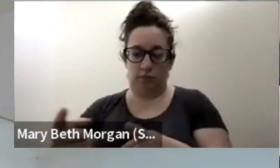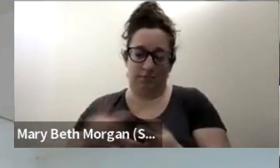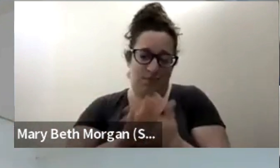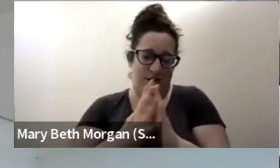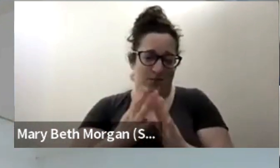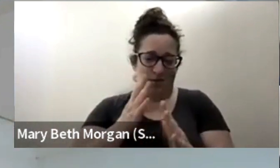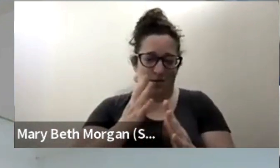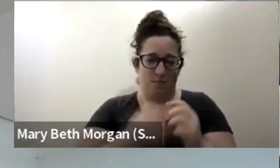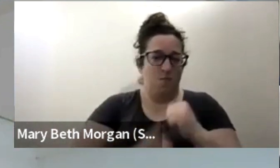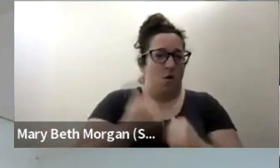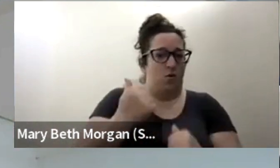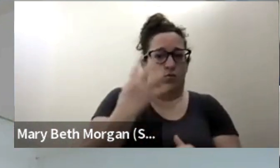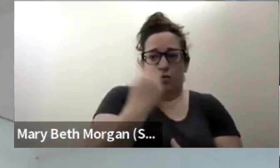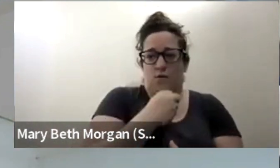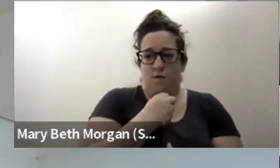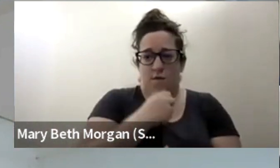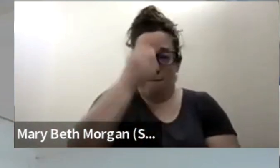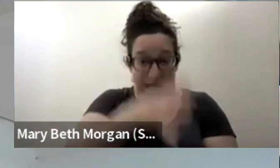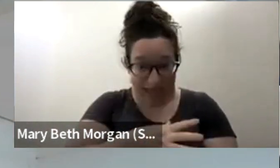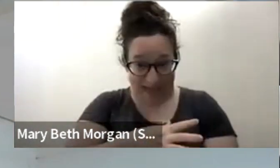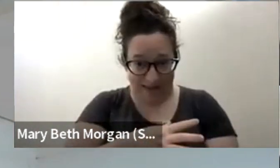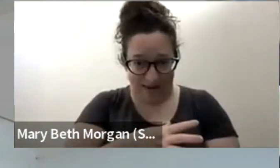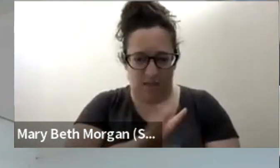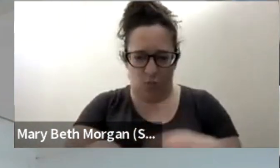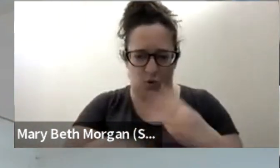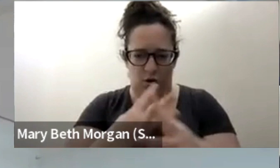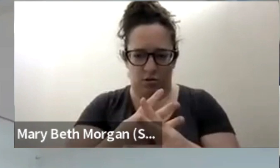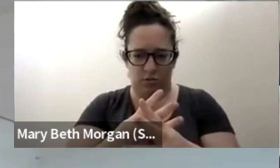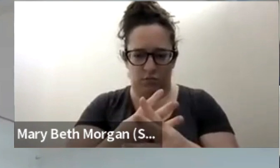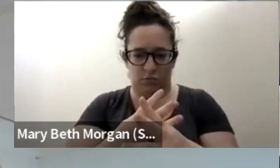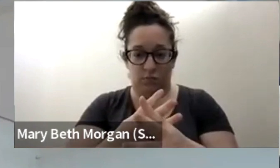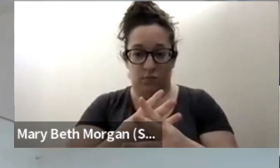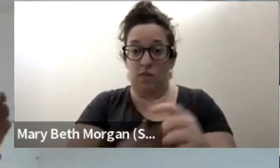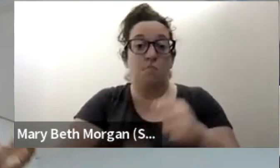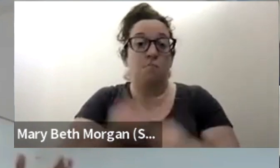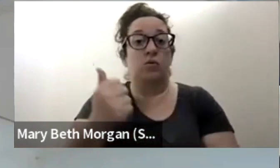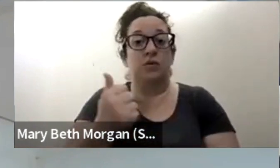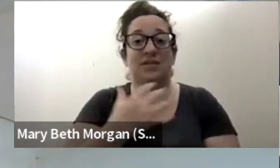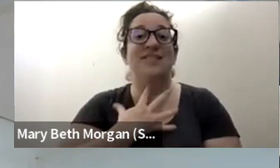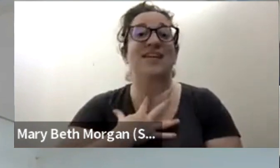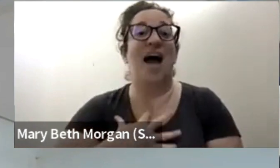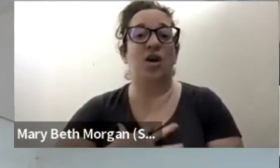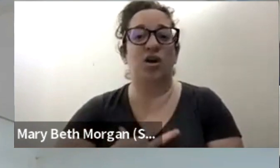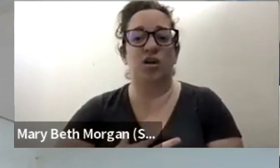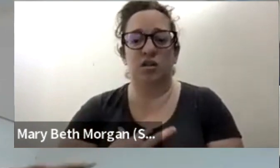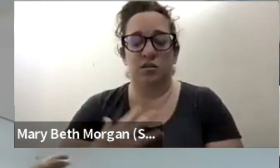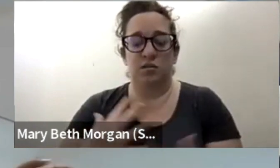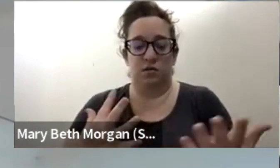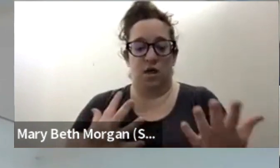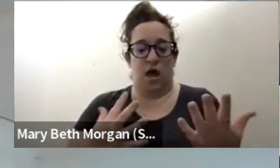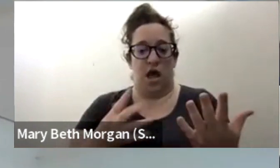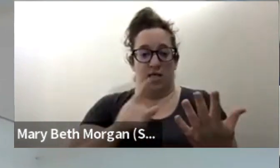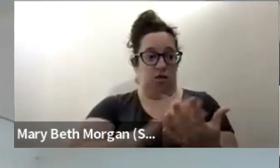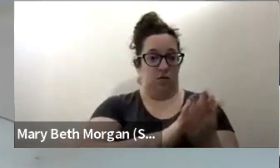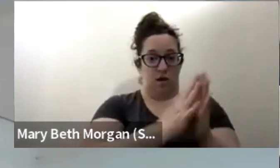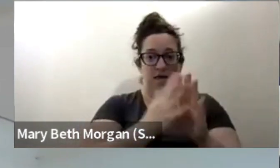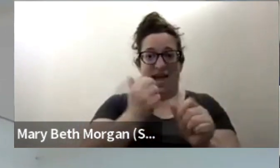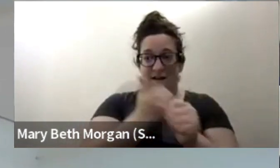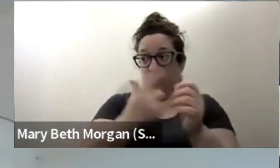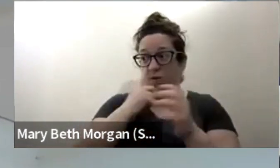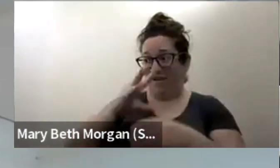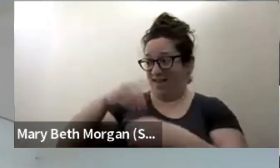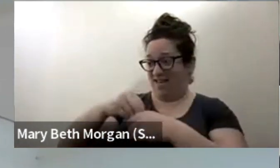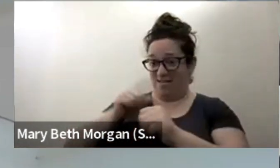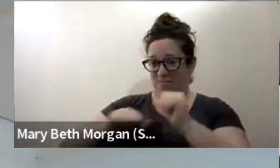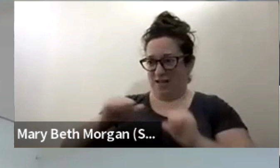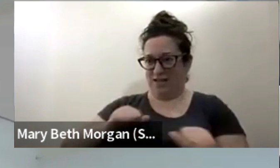most beautiful man in the world, right? And the most desired. And then she's going through the forest, and everybody in the play